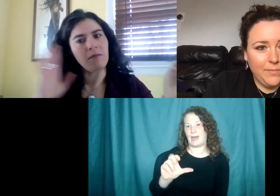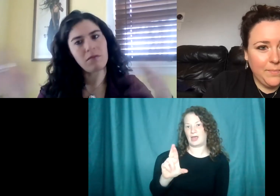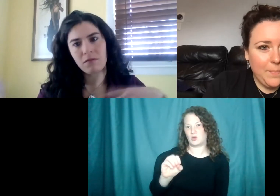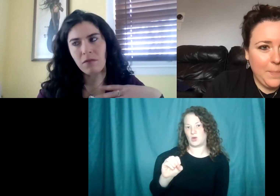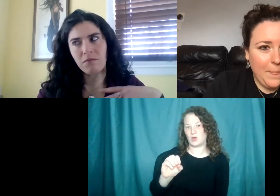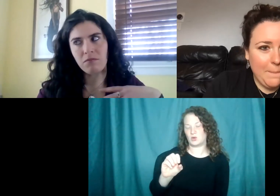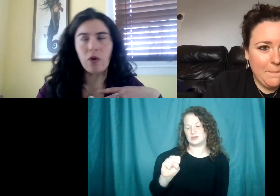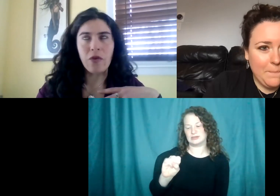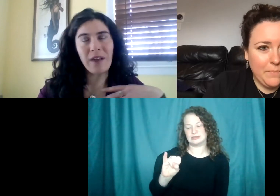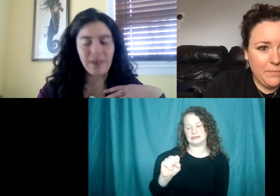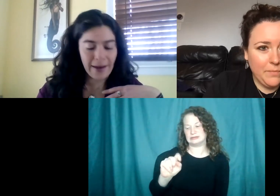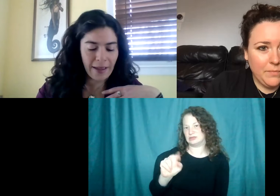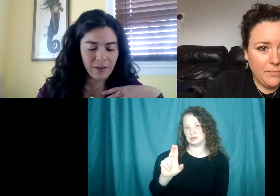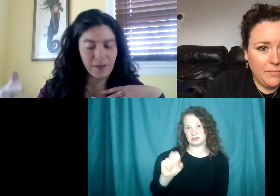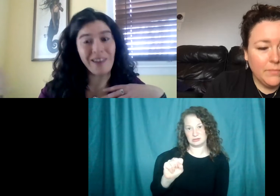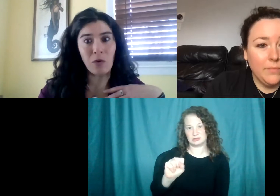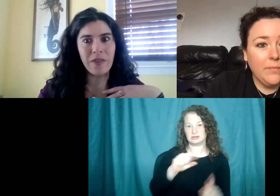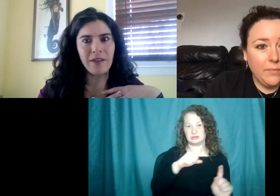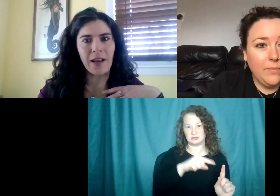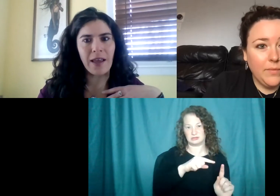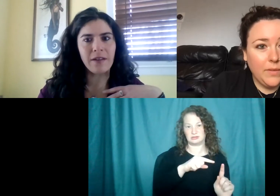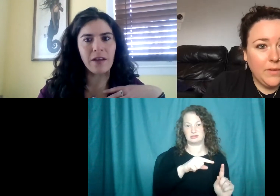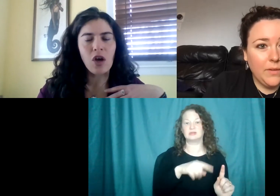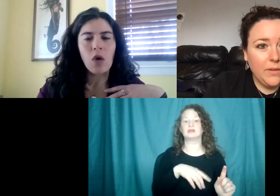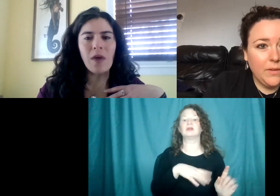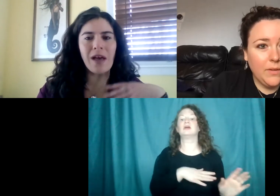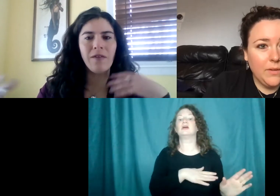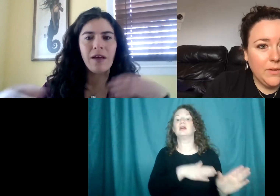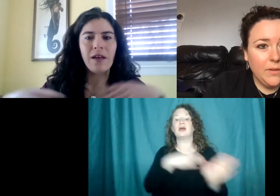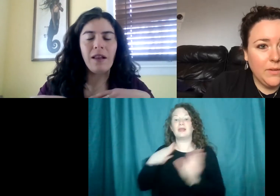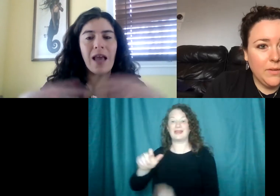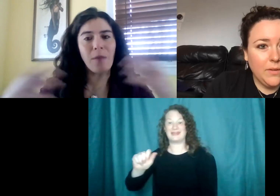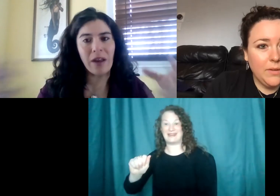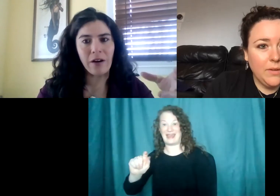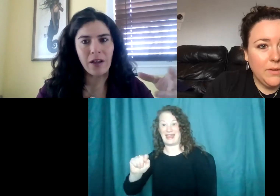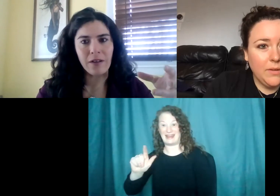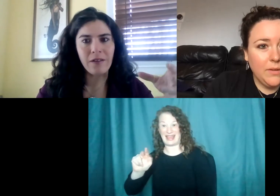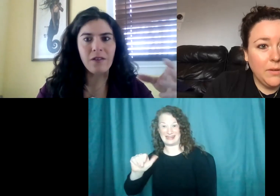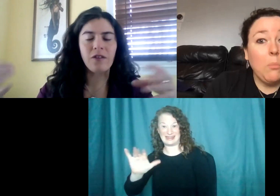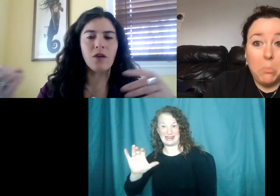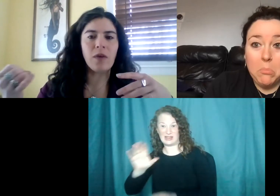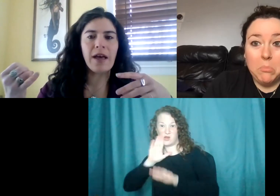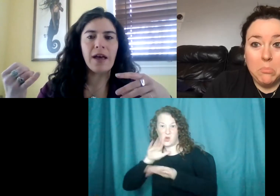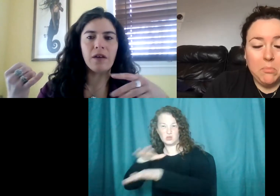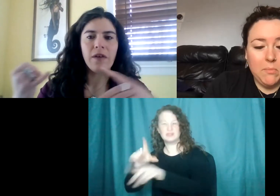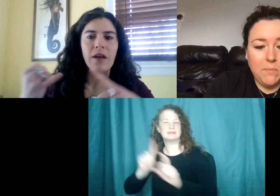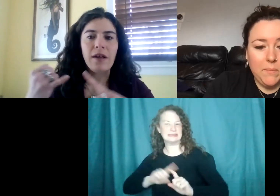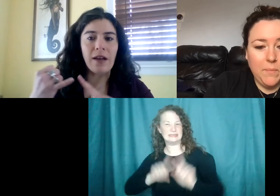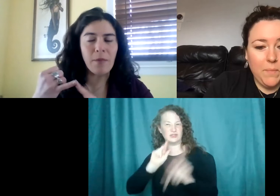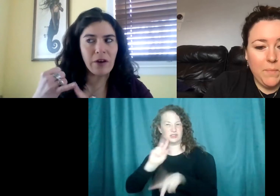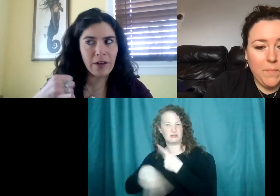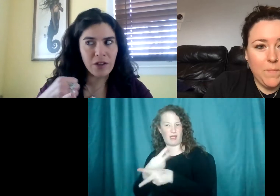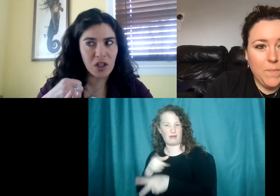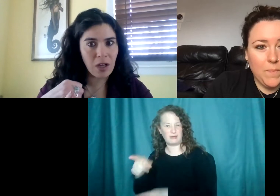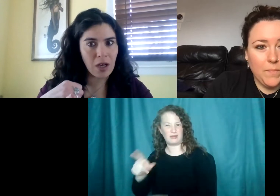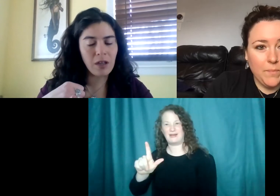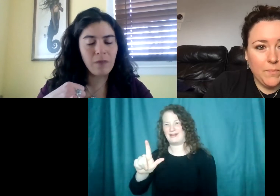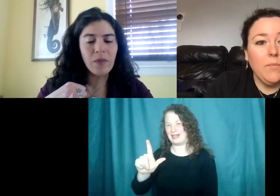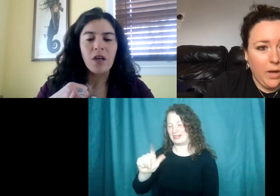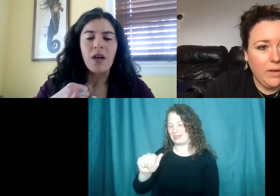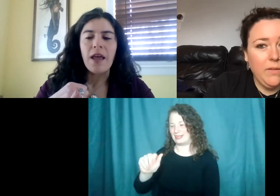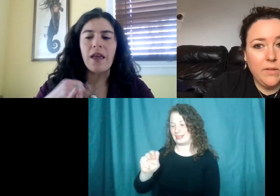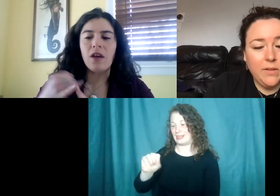the Northwest Atlantic and Northeast Atlantic, we have laminarias. So we have Laminaria